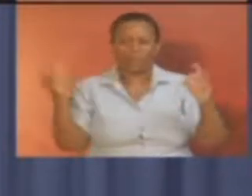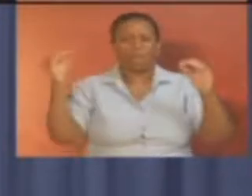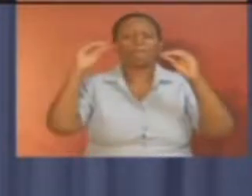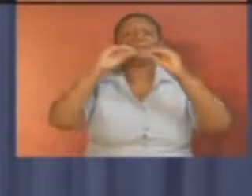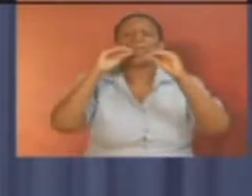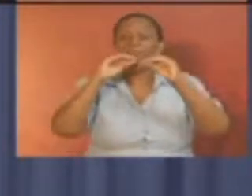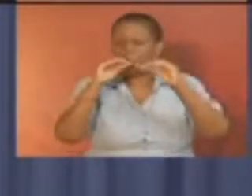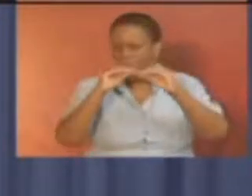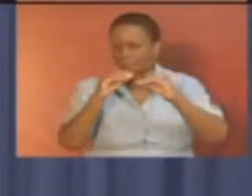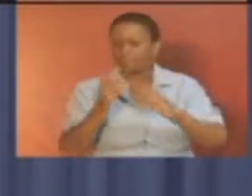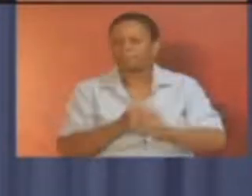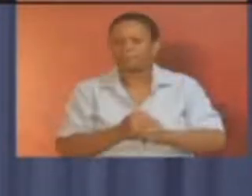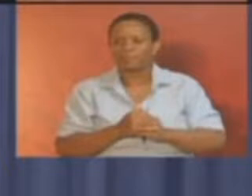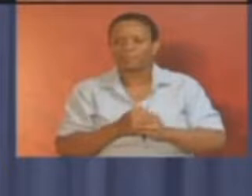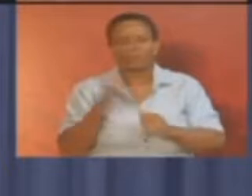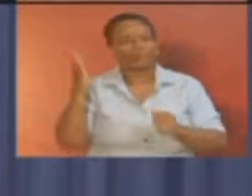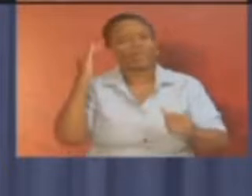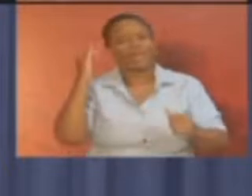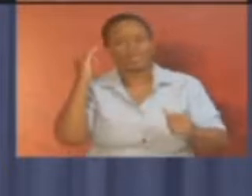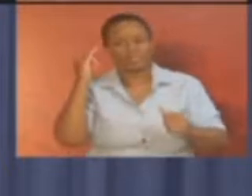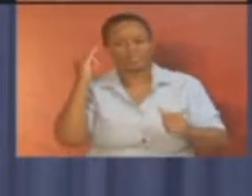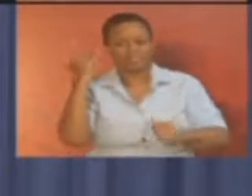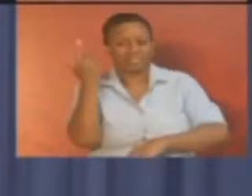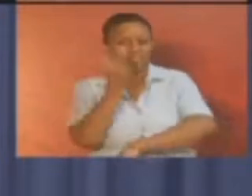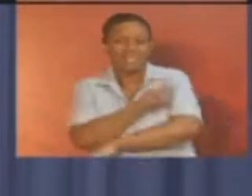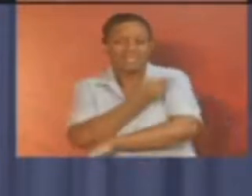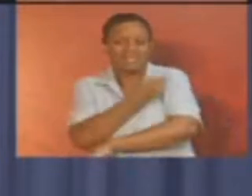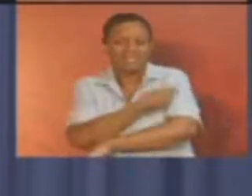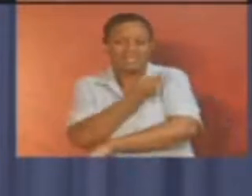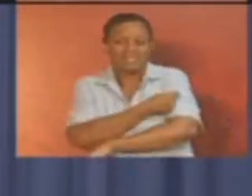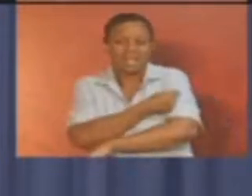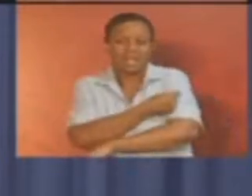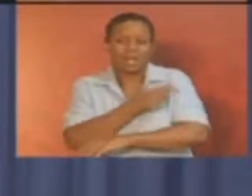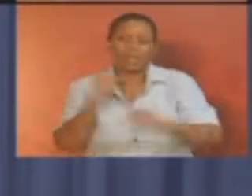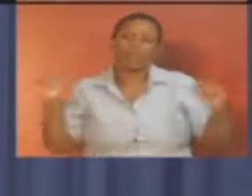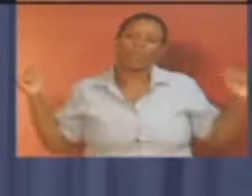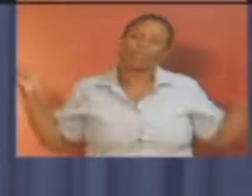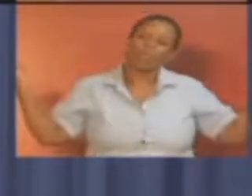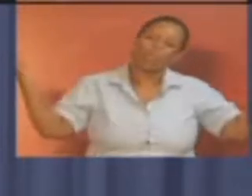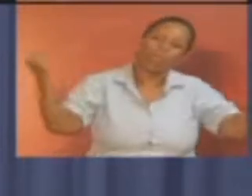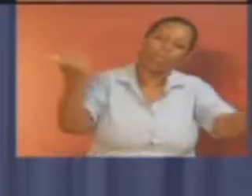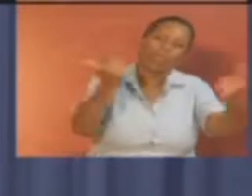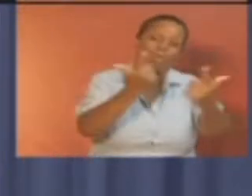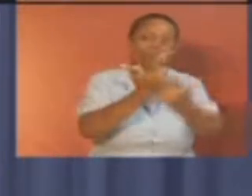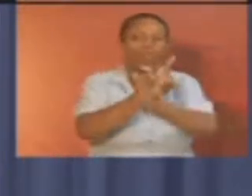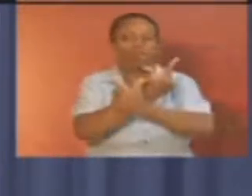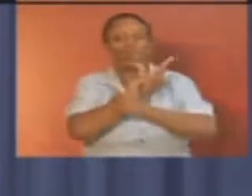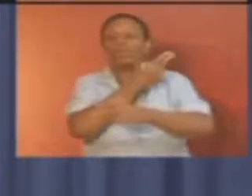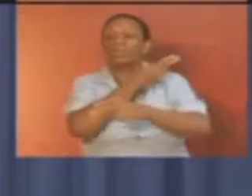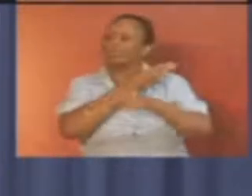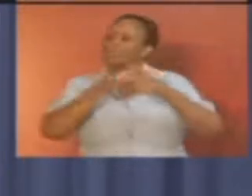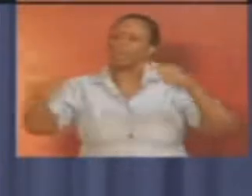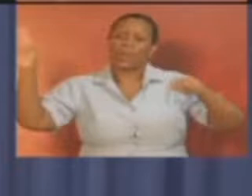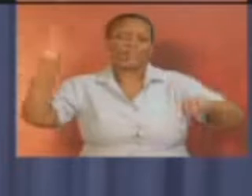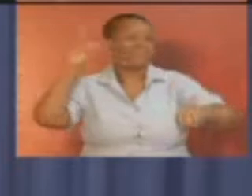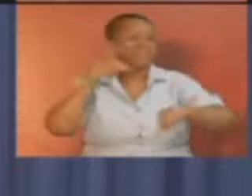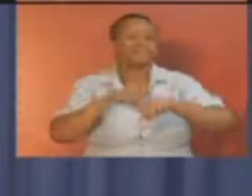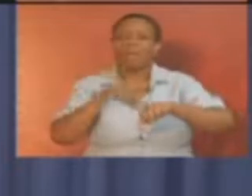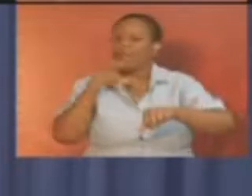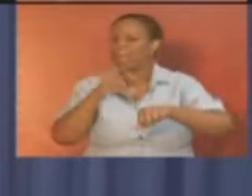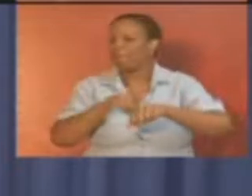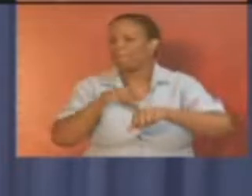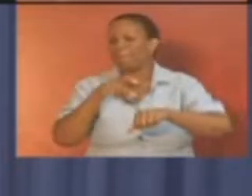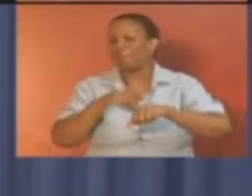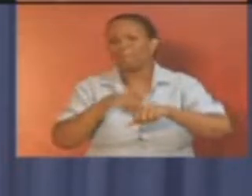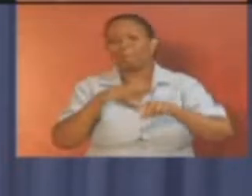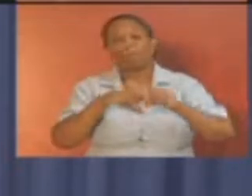to vaccinate ourselves out of this pandemic in the shortest possible space and time. But whilst